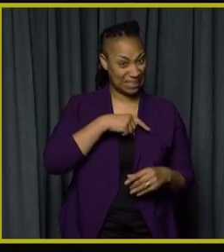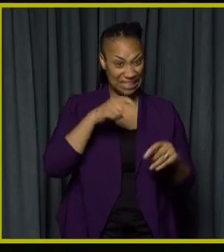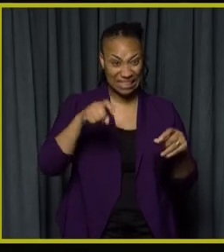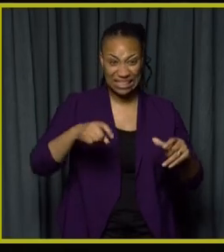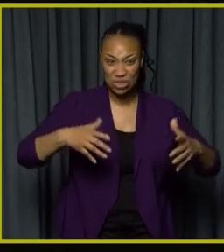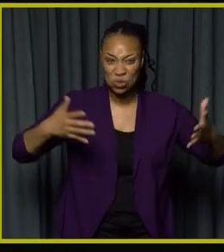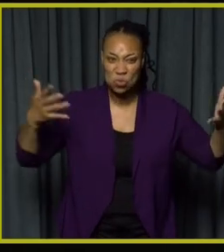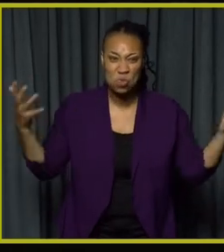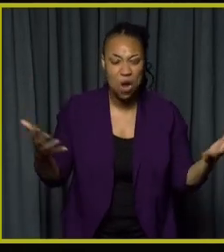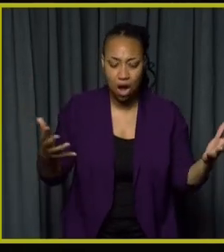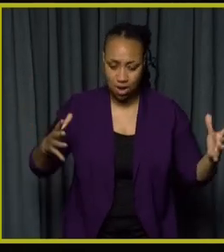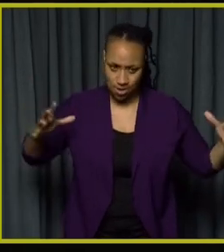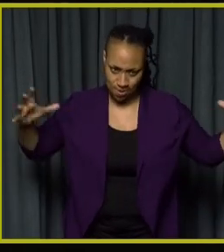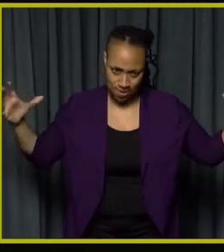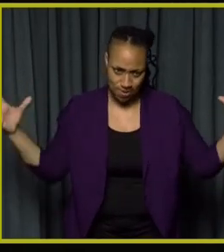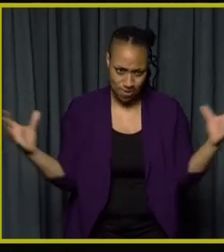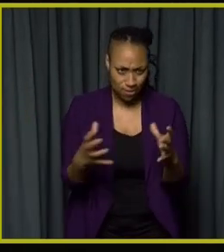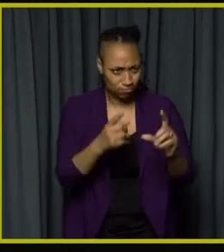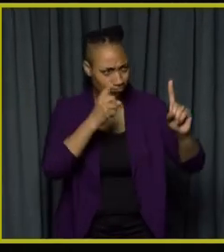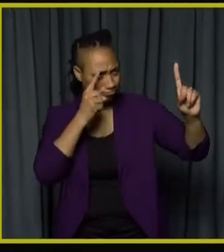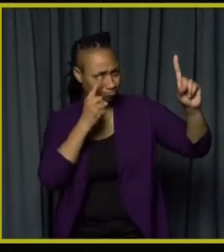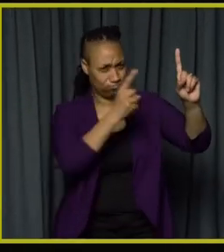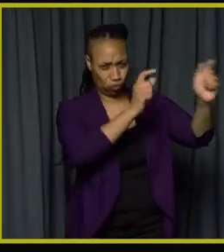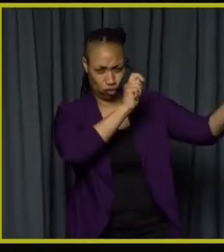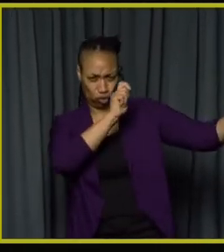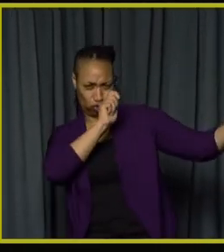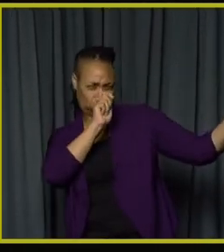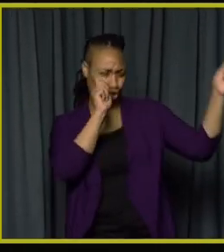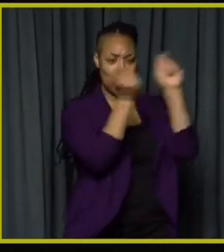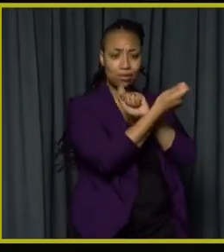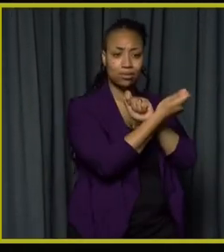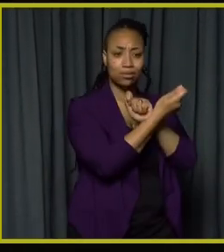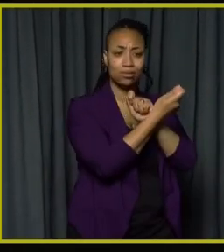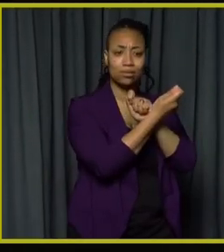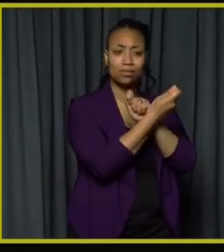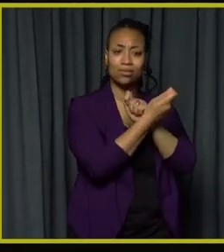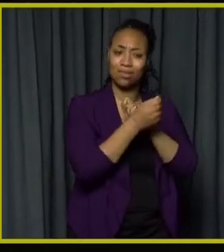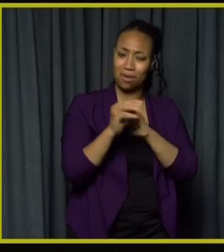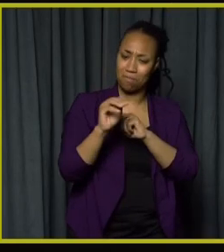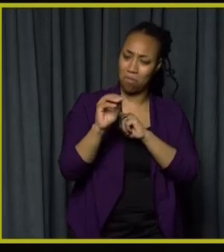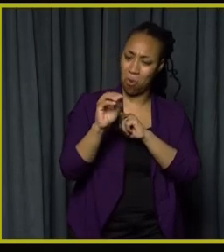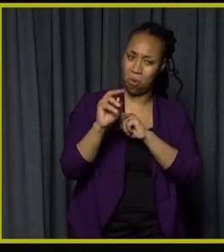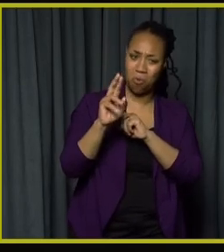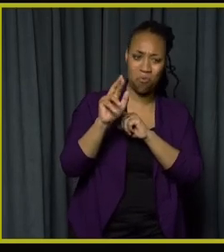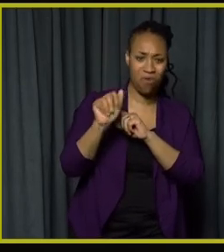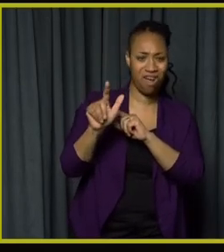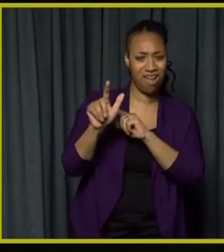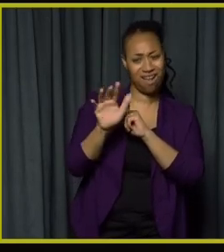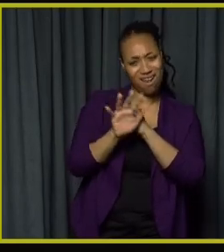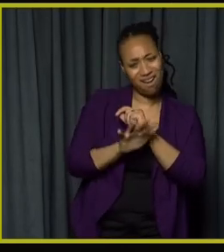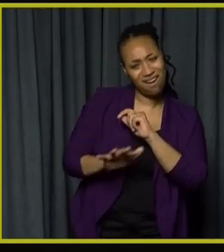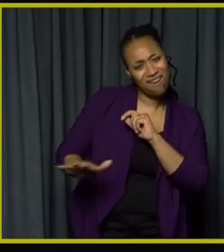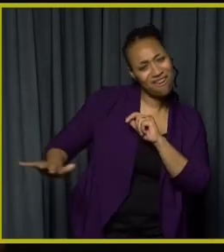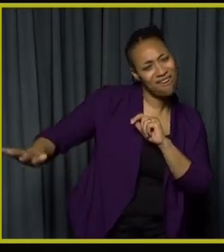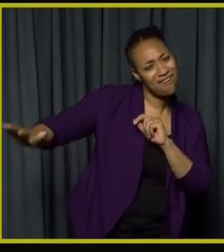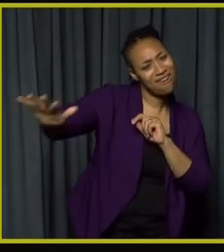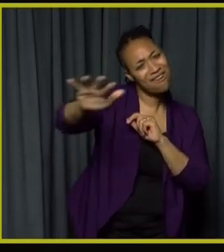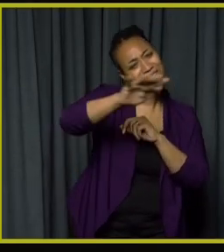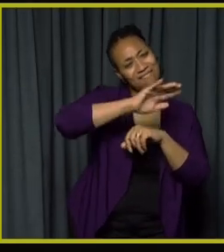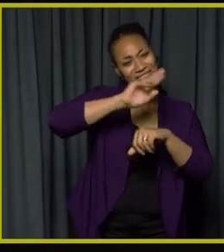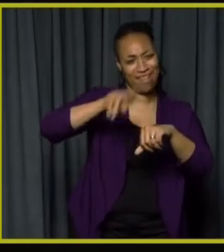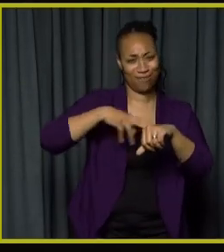of values, radical revolution of values, to change this nation, to address the